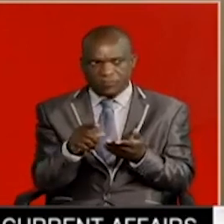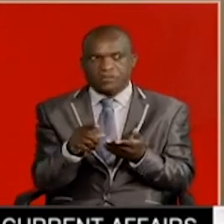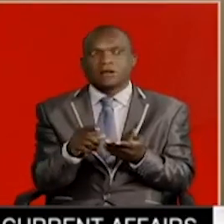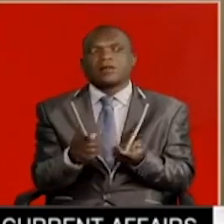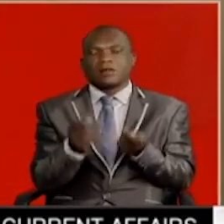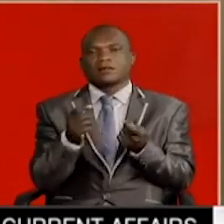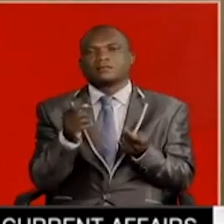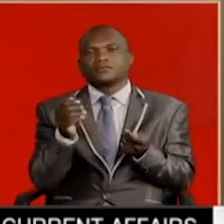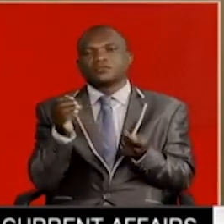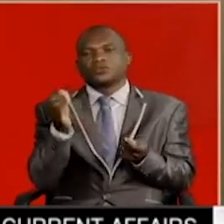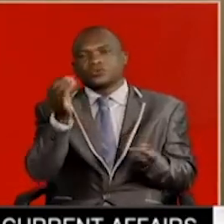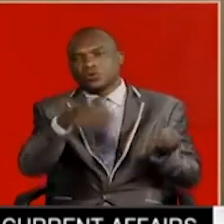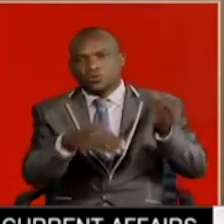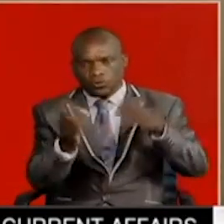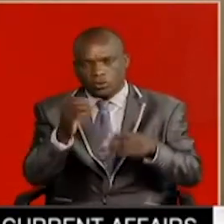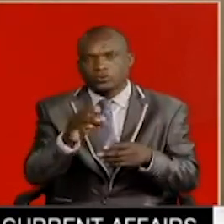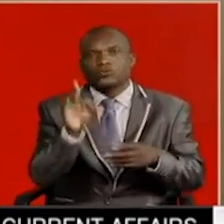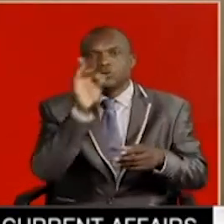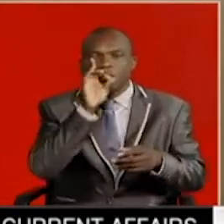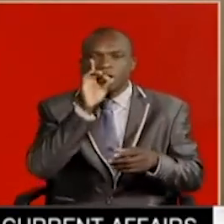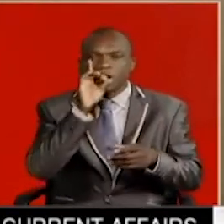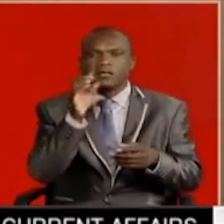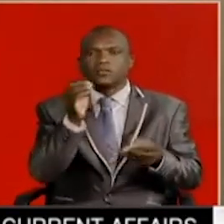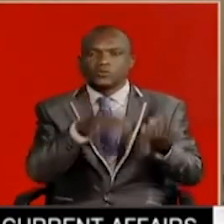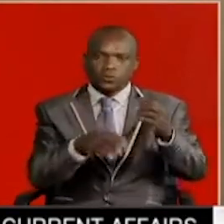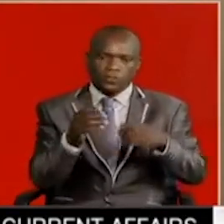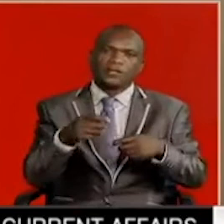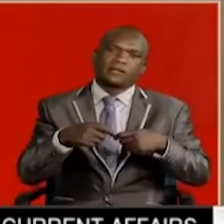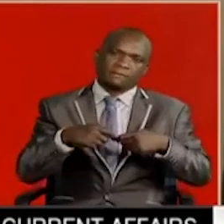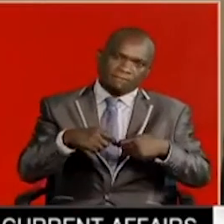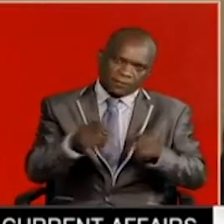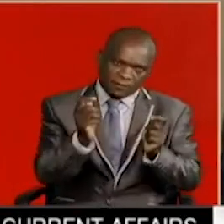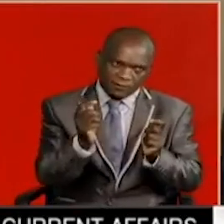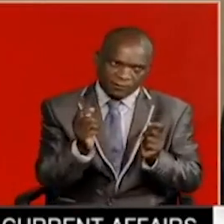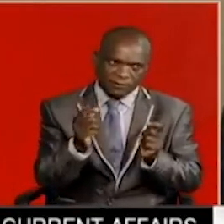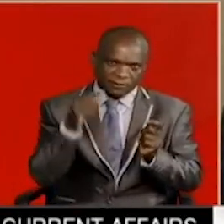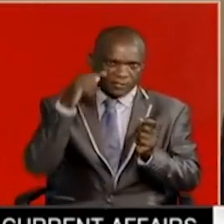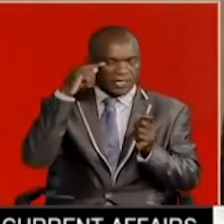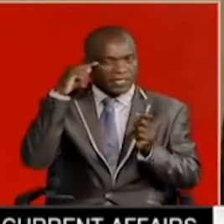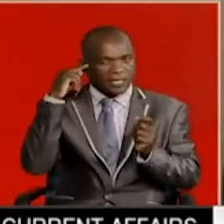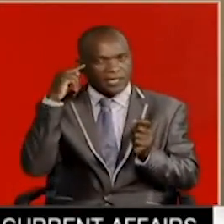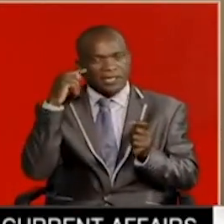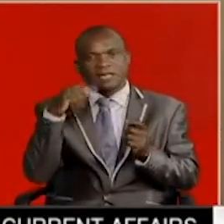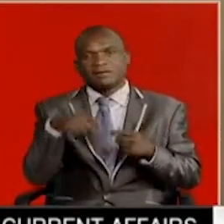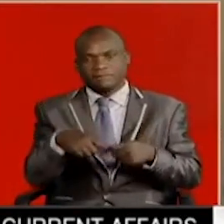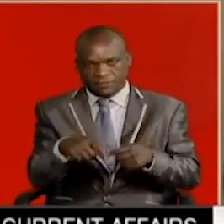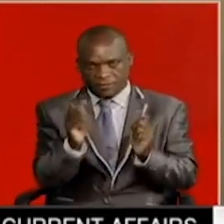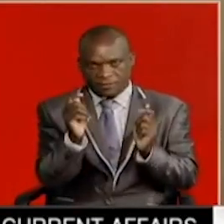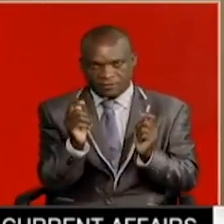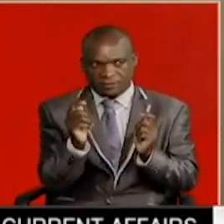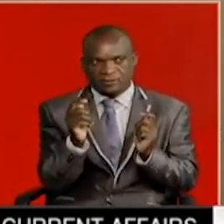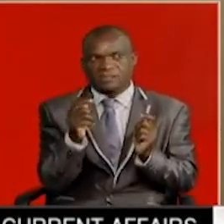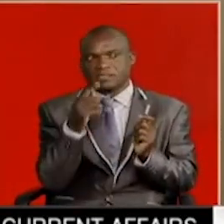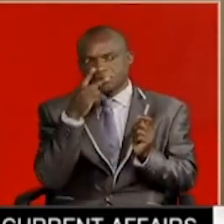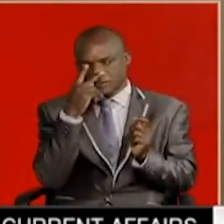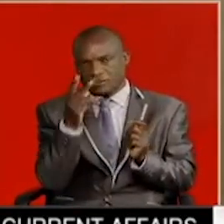donation which was first given to us by the People's Republic of China was collected and